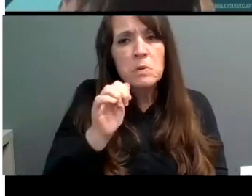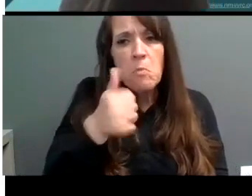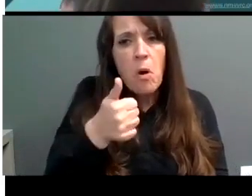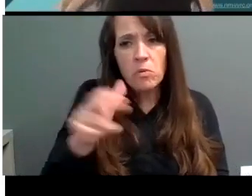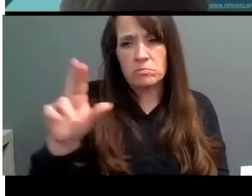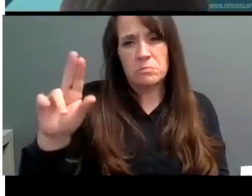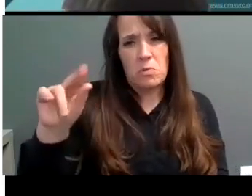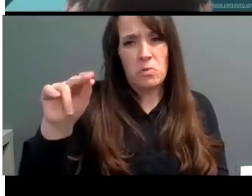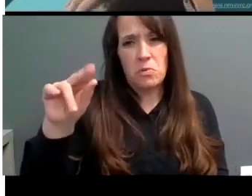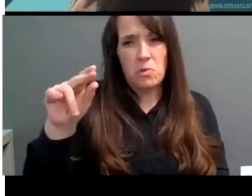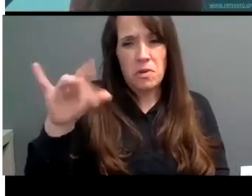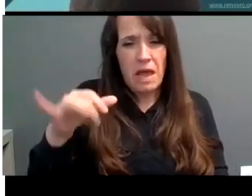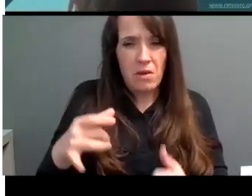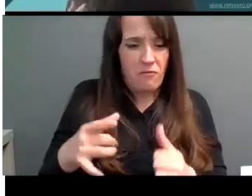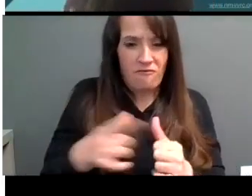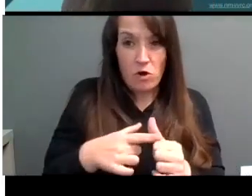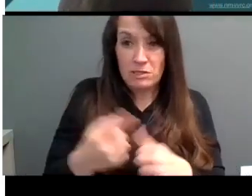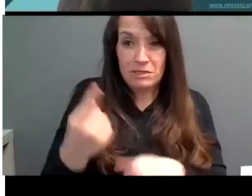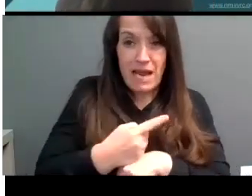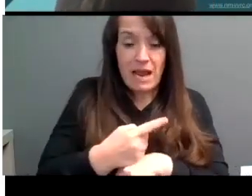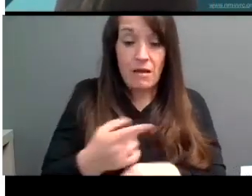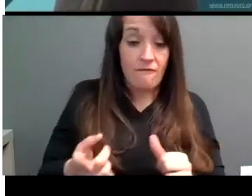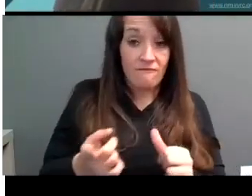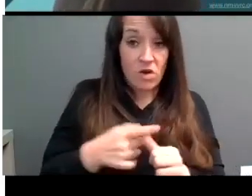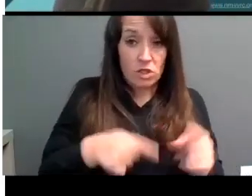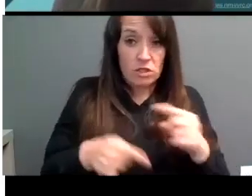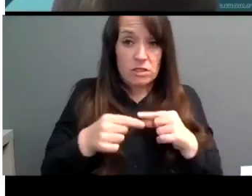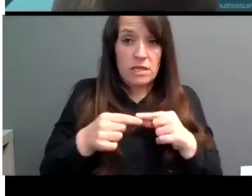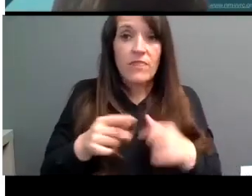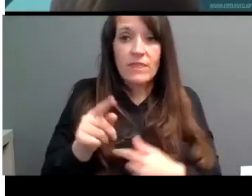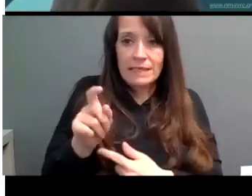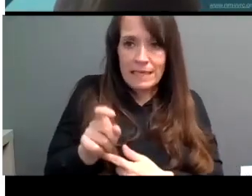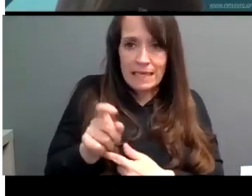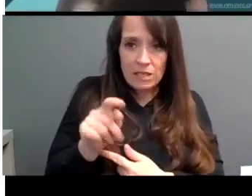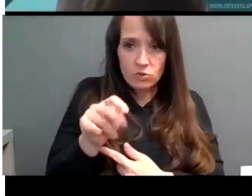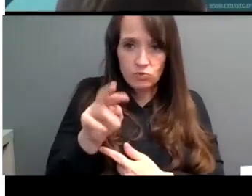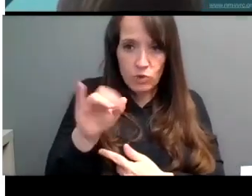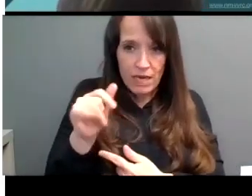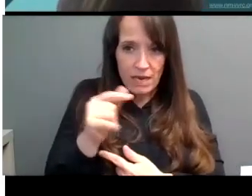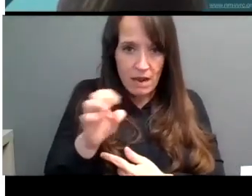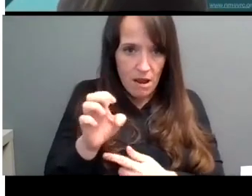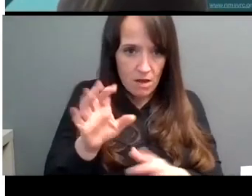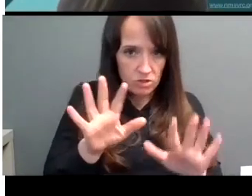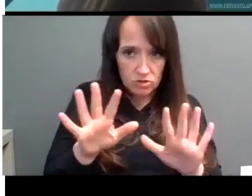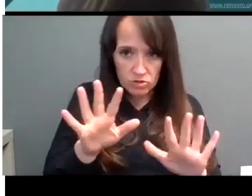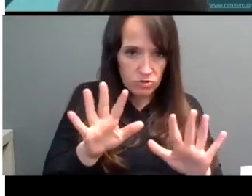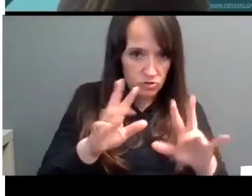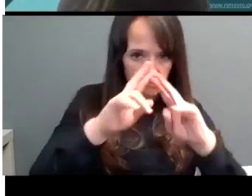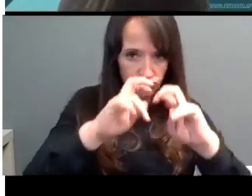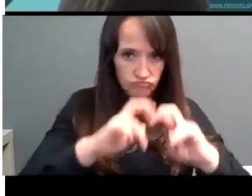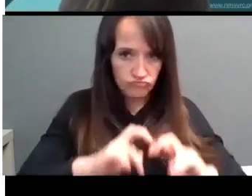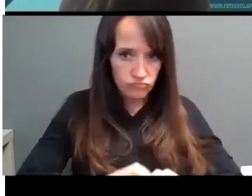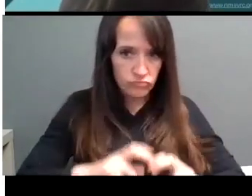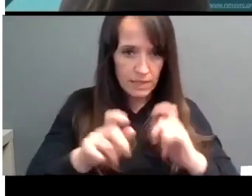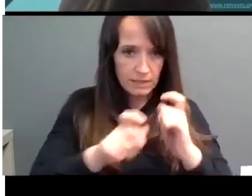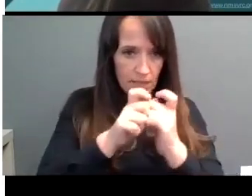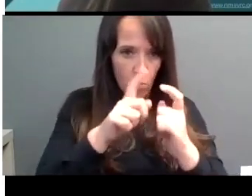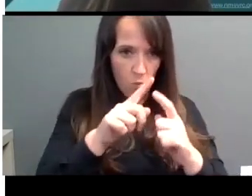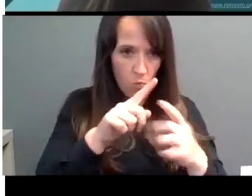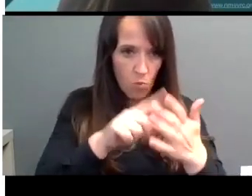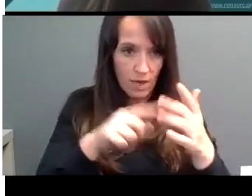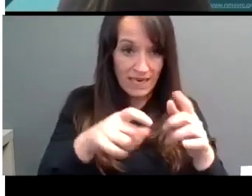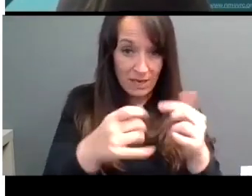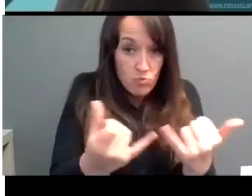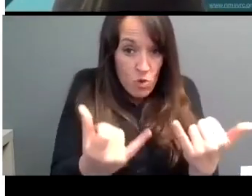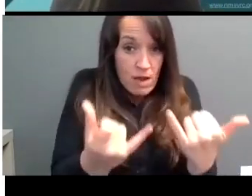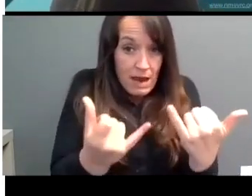needed right away is triaging these needs. And those needs will be similar across multiple people, but they also may be very